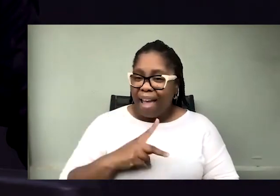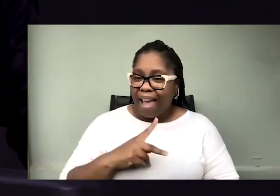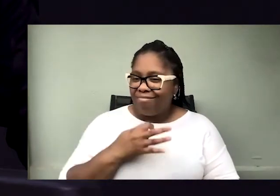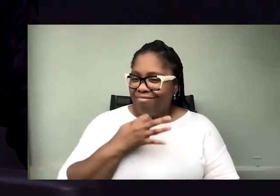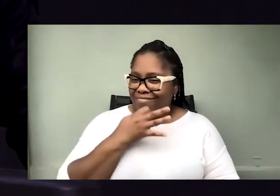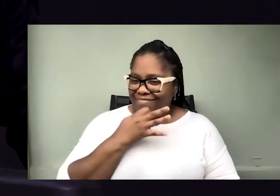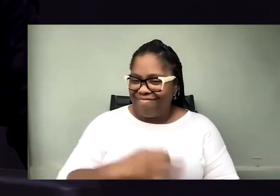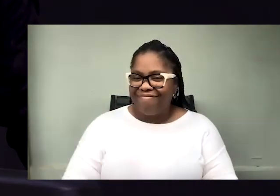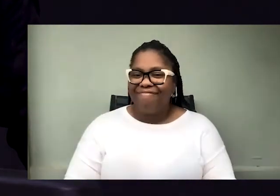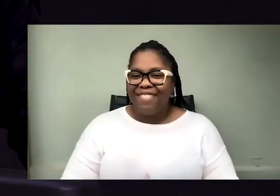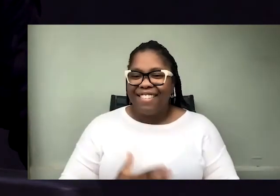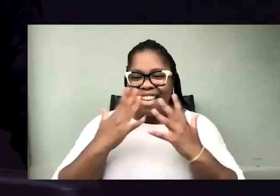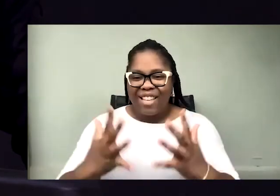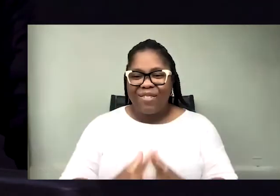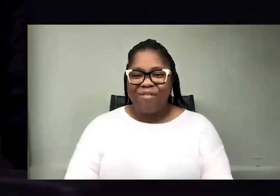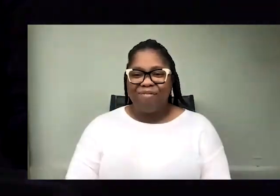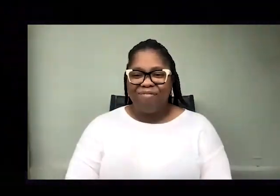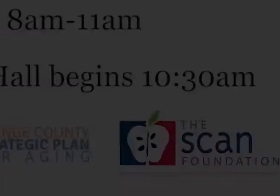just a few minutes. Thank you.